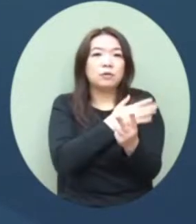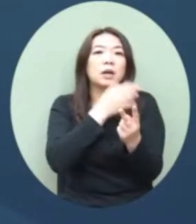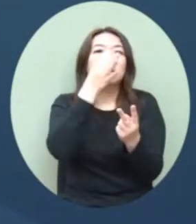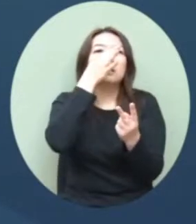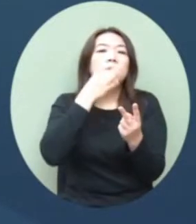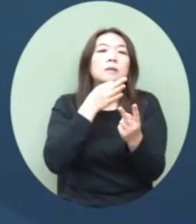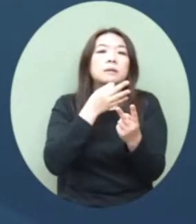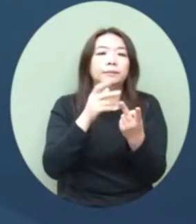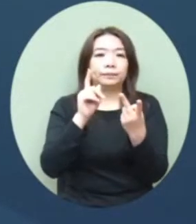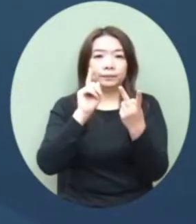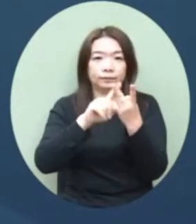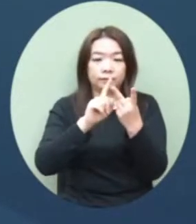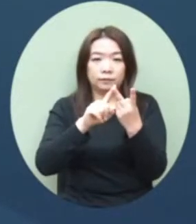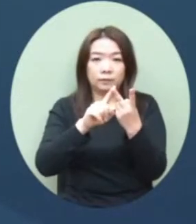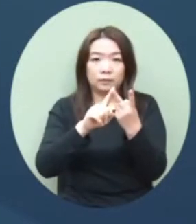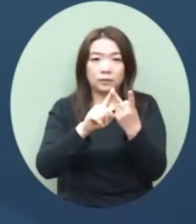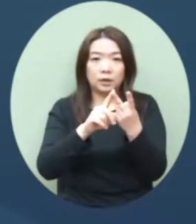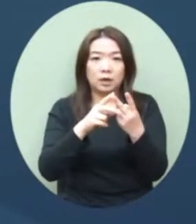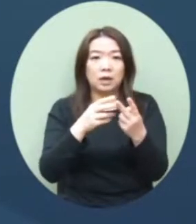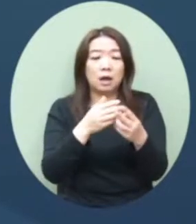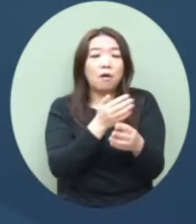need people to take samples.